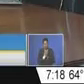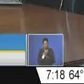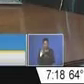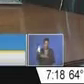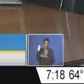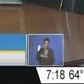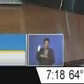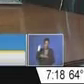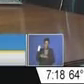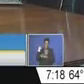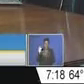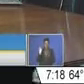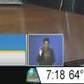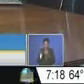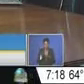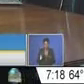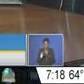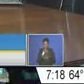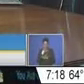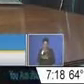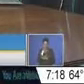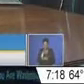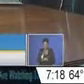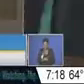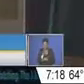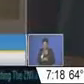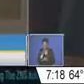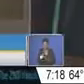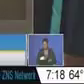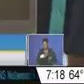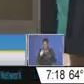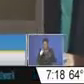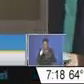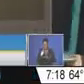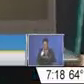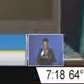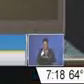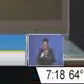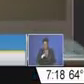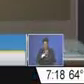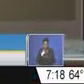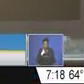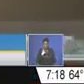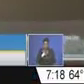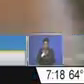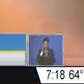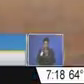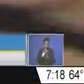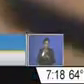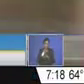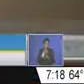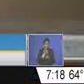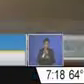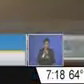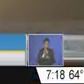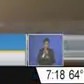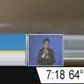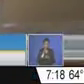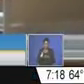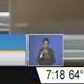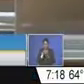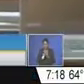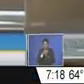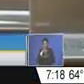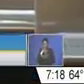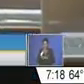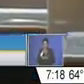Executive managers here at the Broadcasting Corporation of the Bahamas donated 10 laptops for the use of hundreds of students of the Technical Cadet